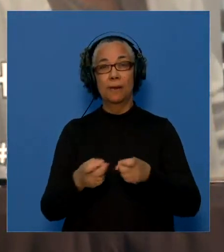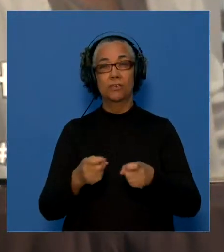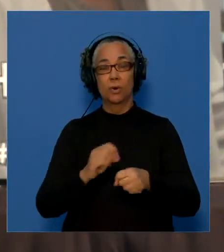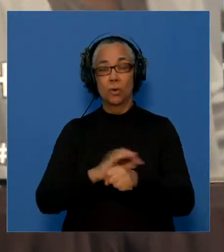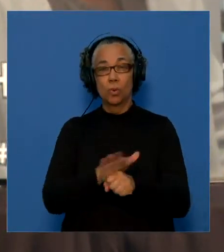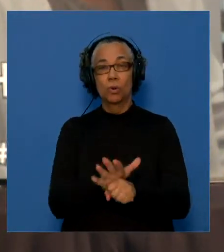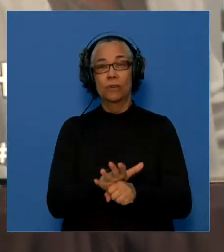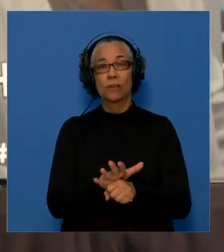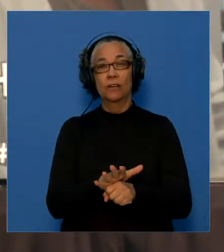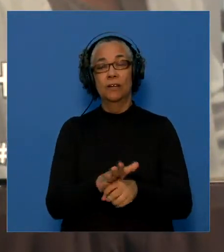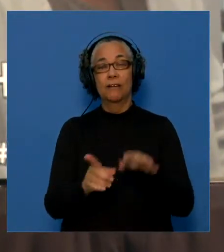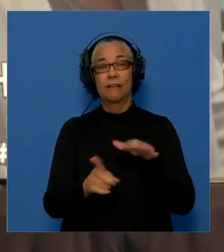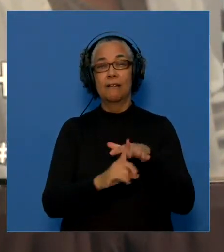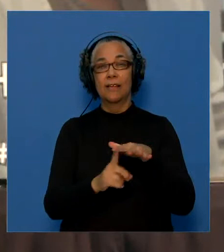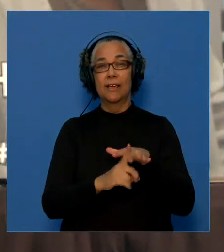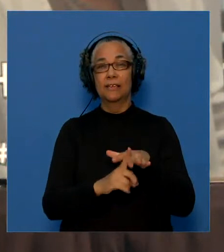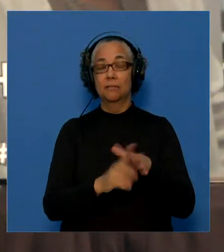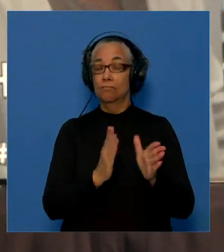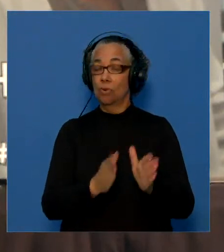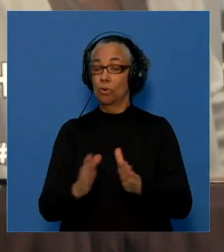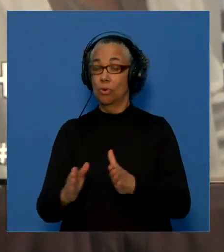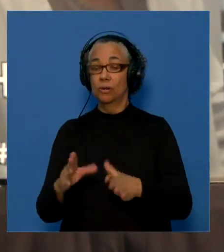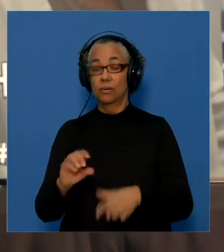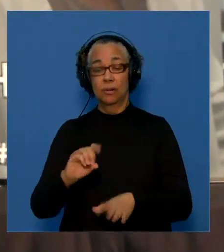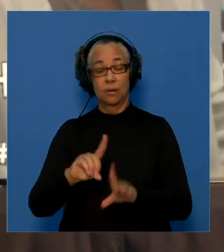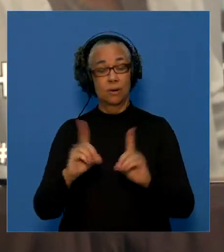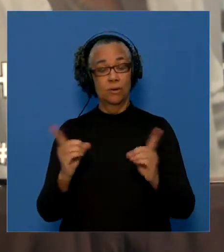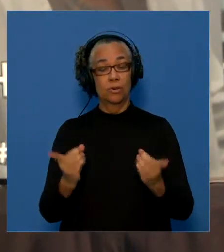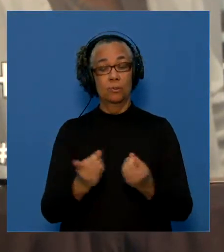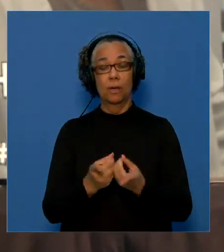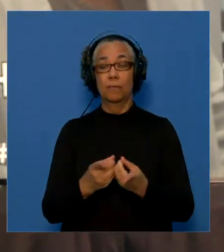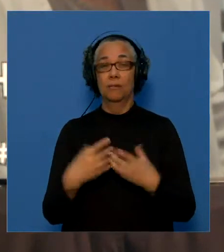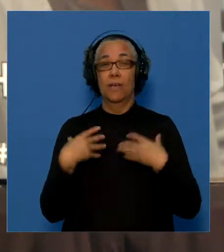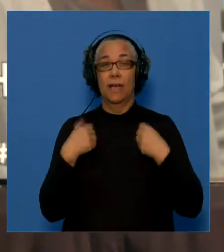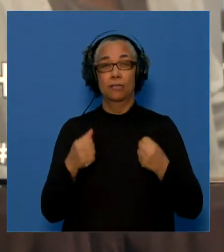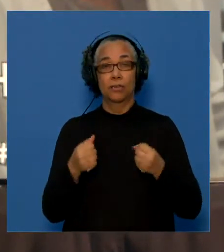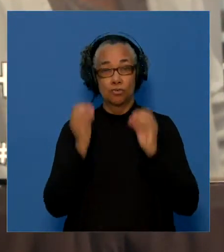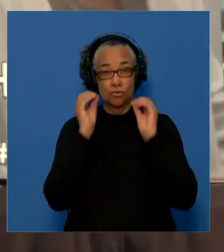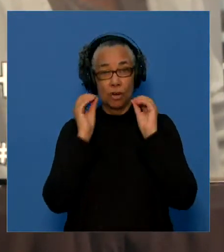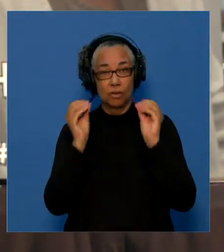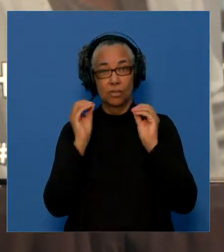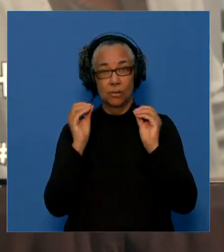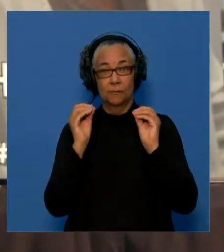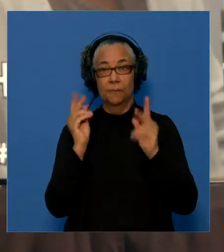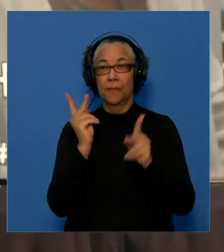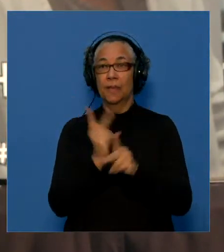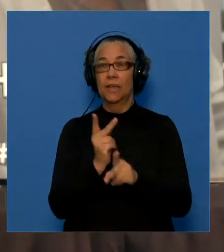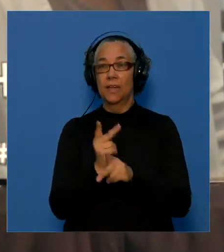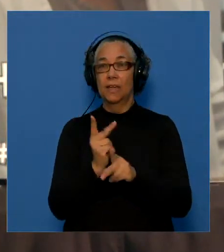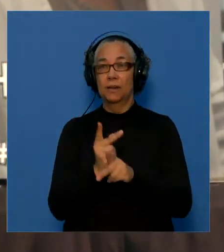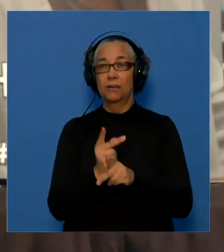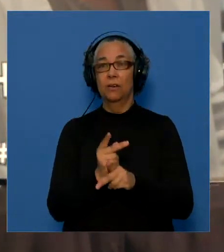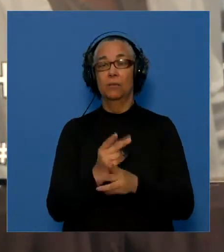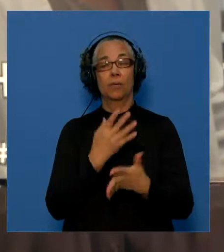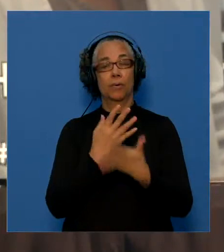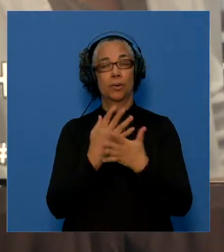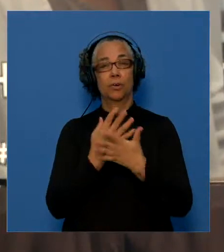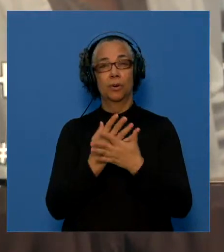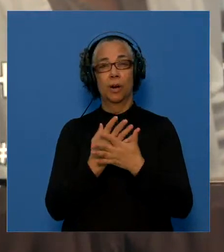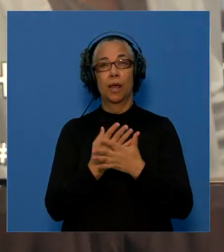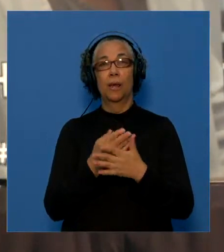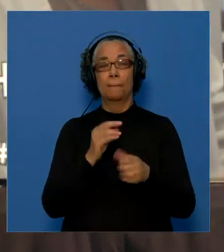COVID-19 cases in accordance with the Department of Health guidelines and in keeping with the Department of Corrections pandemic